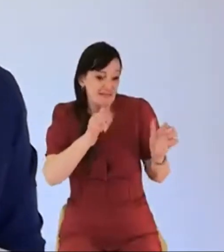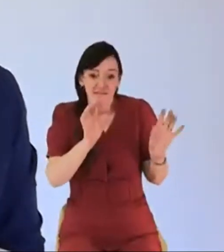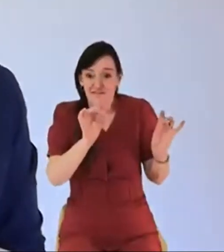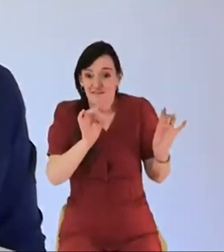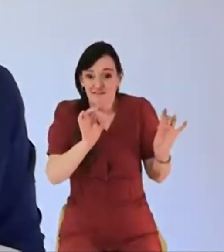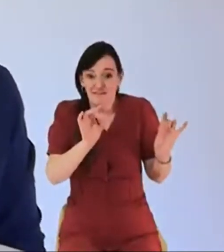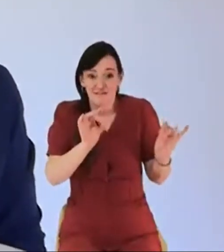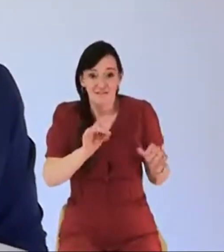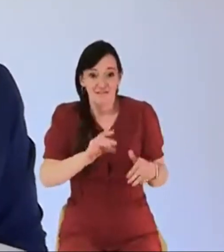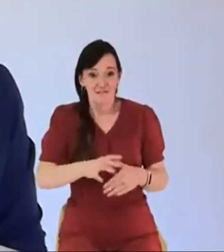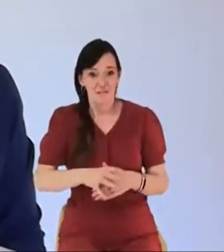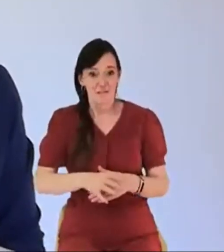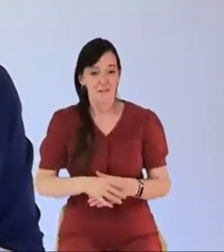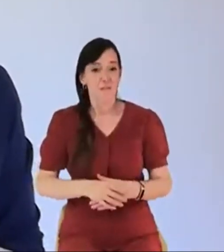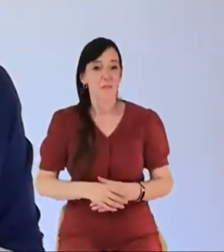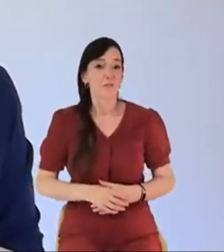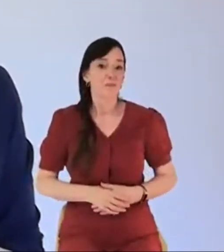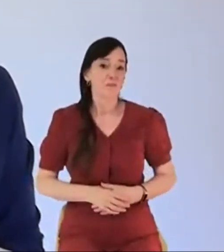gets